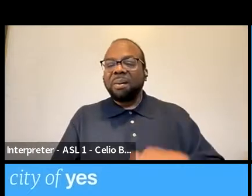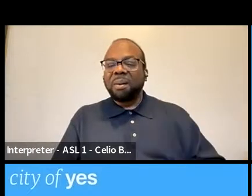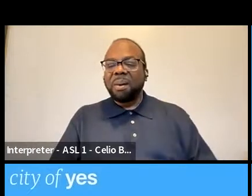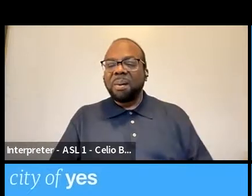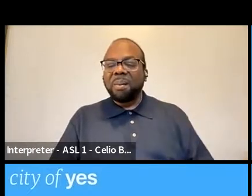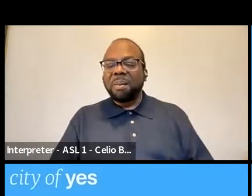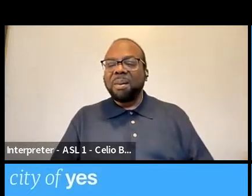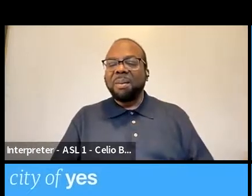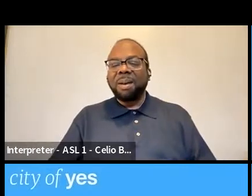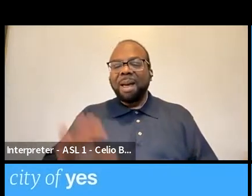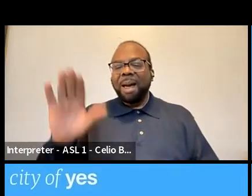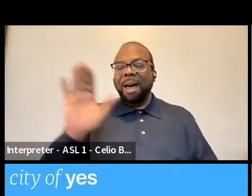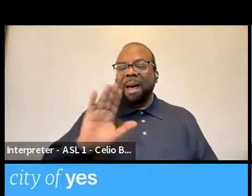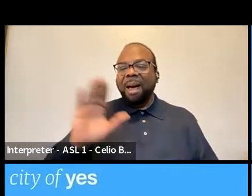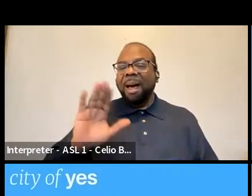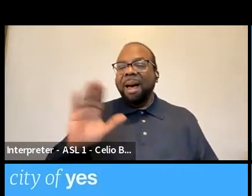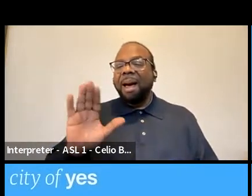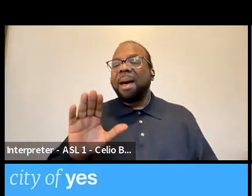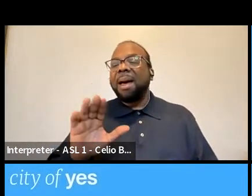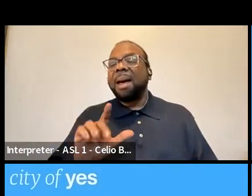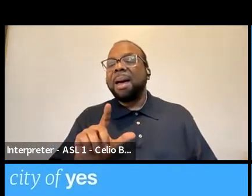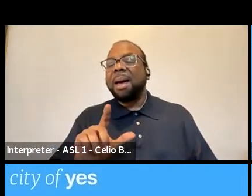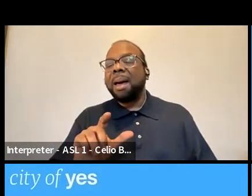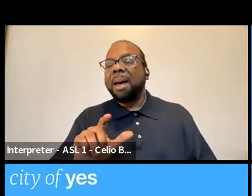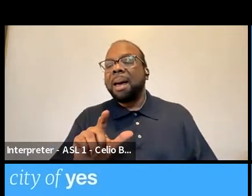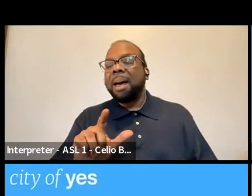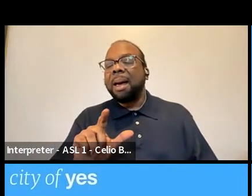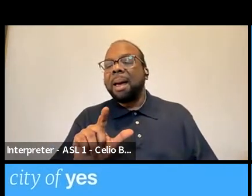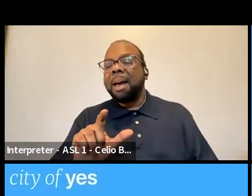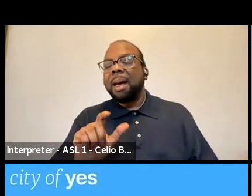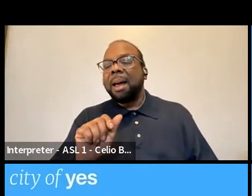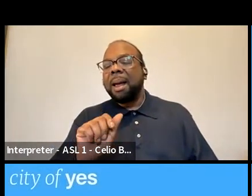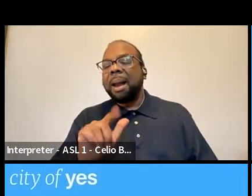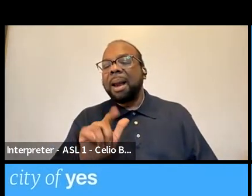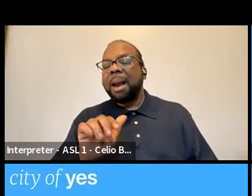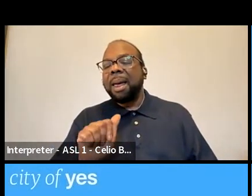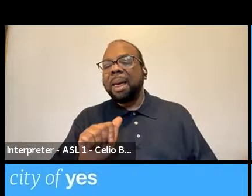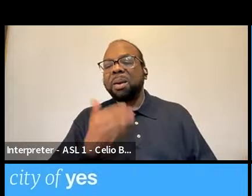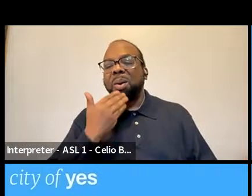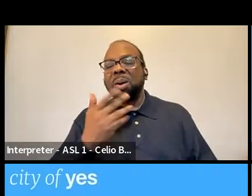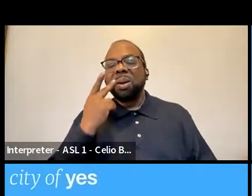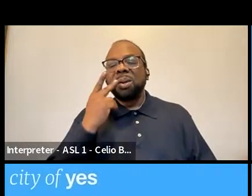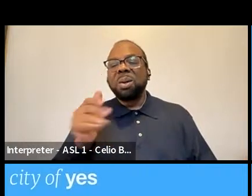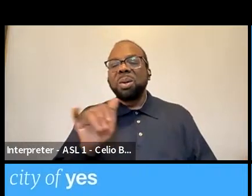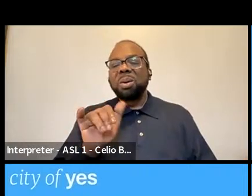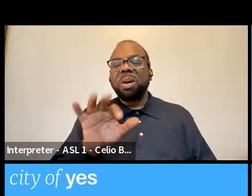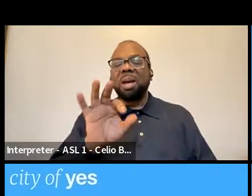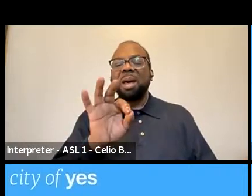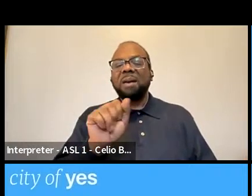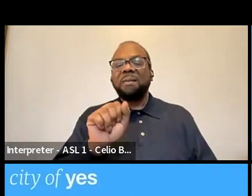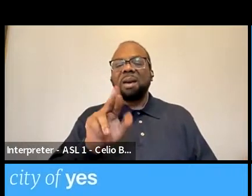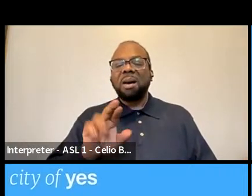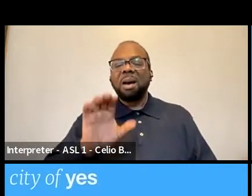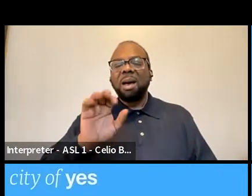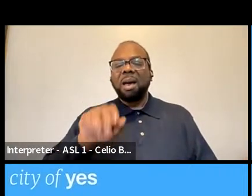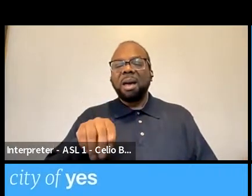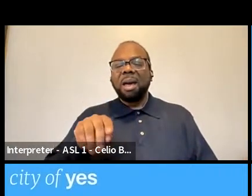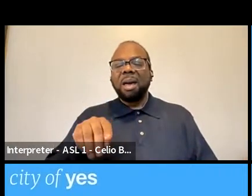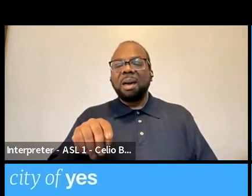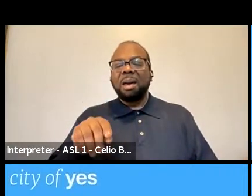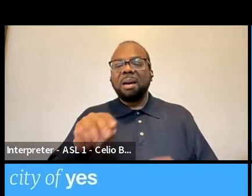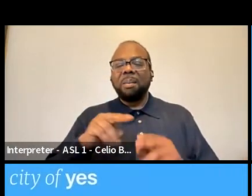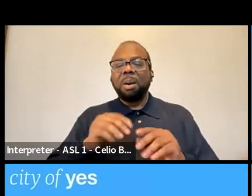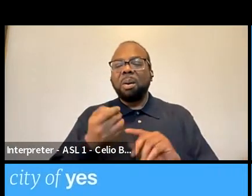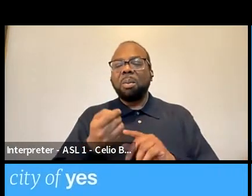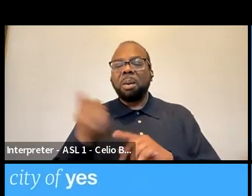Hi, Laila. Good to see you too. So the FAR cap lift, the short answer there